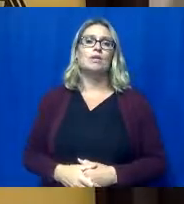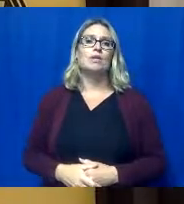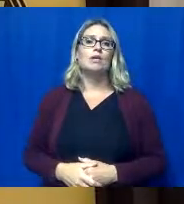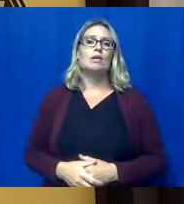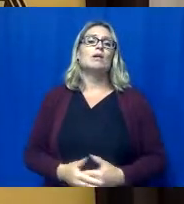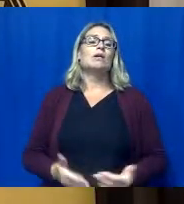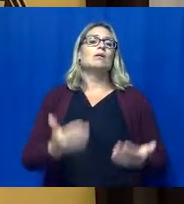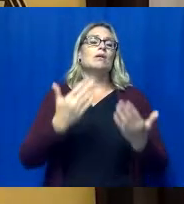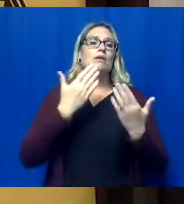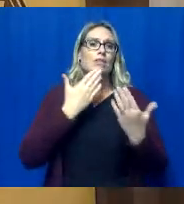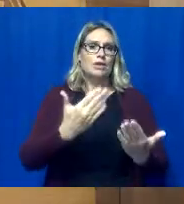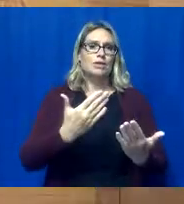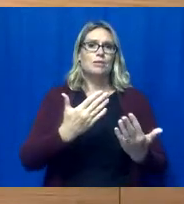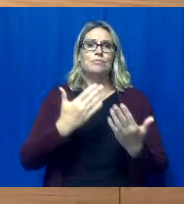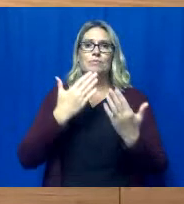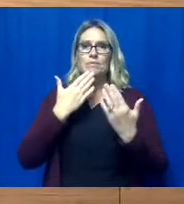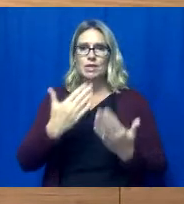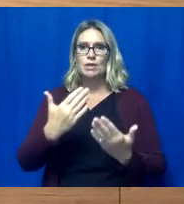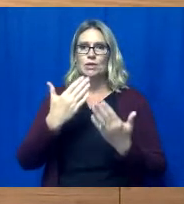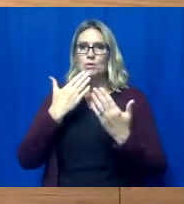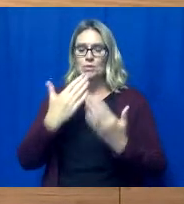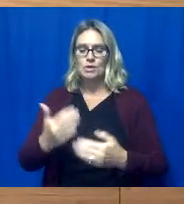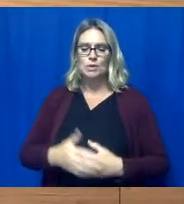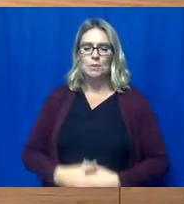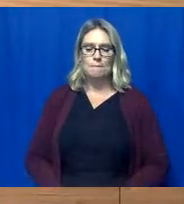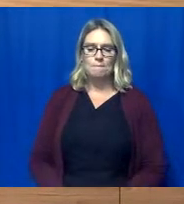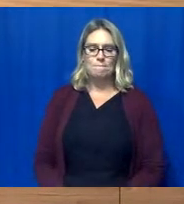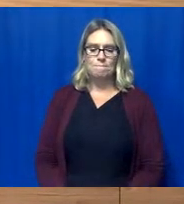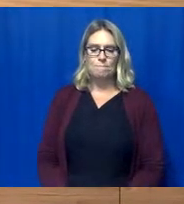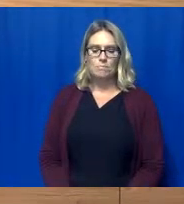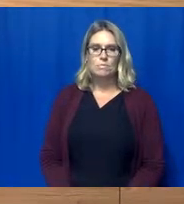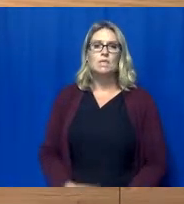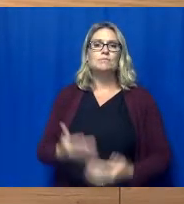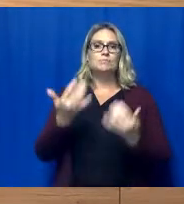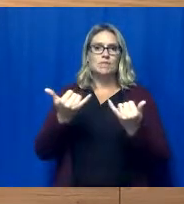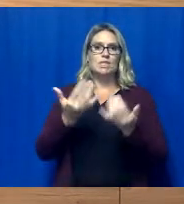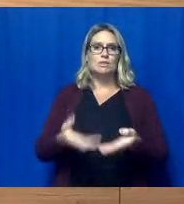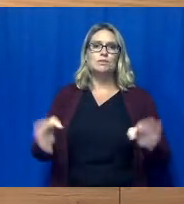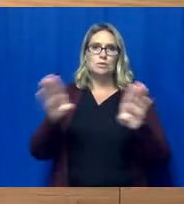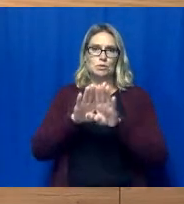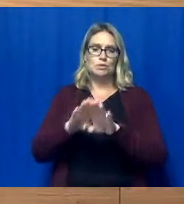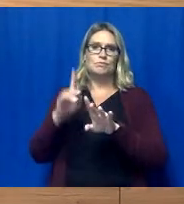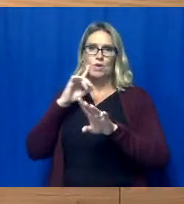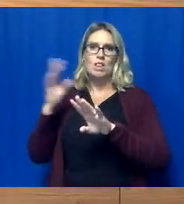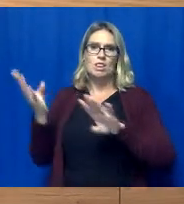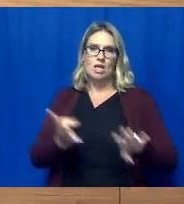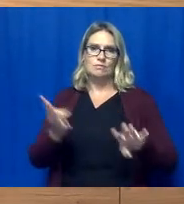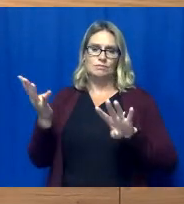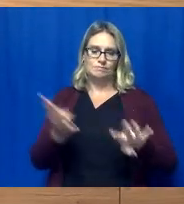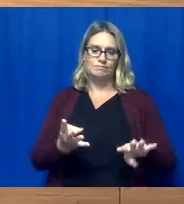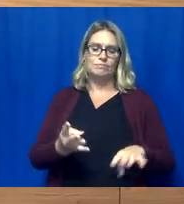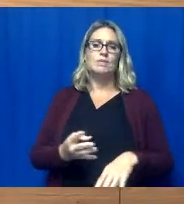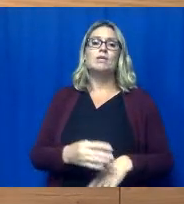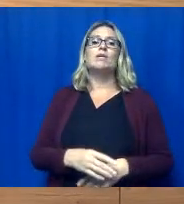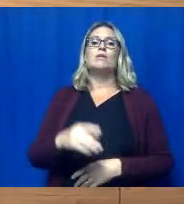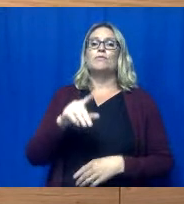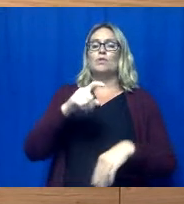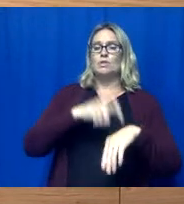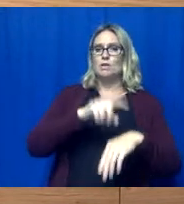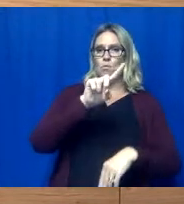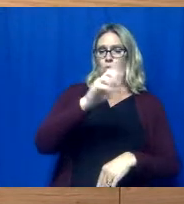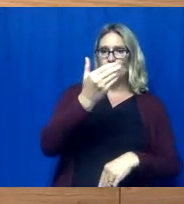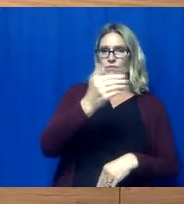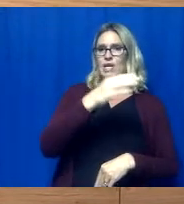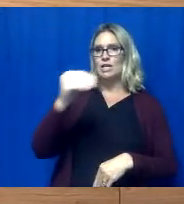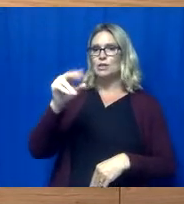Thank you, Minister Shepherd. Merci beaucoup à tout le monde. That concludes today's update and technical briefing. Thank you